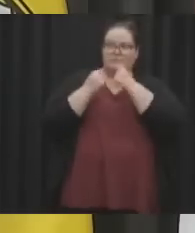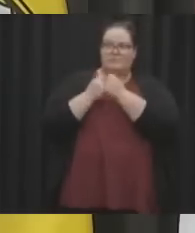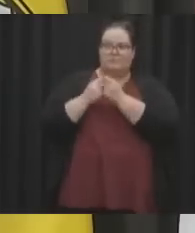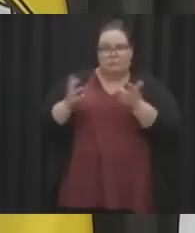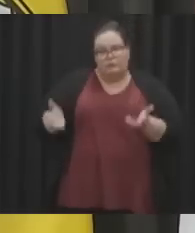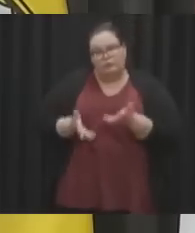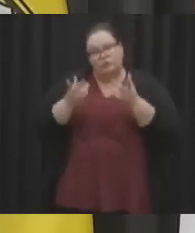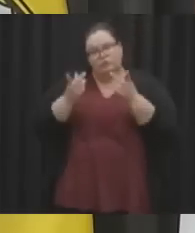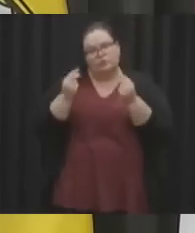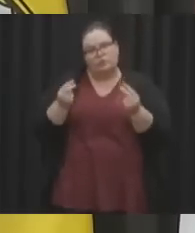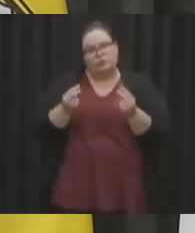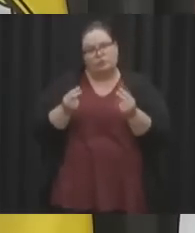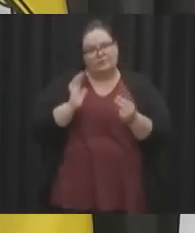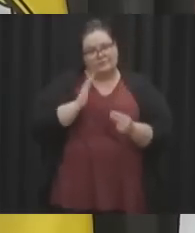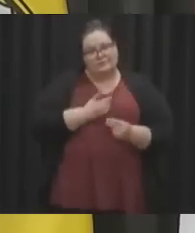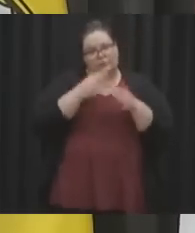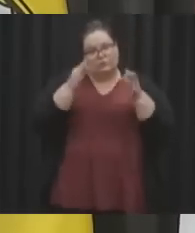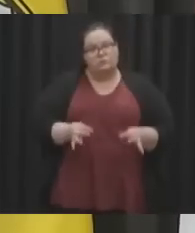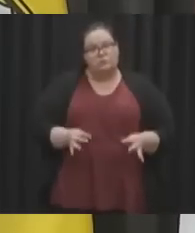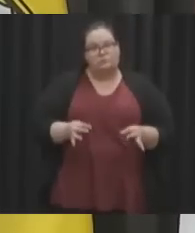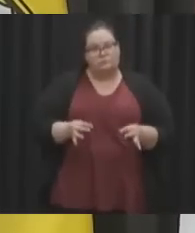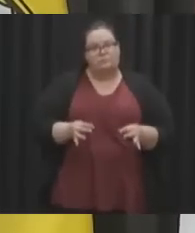everyone involved in the school system.